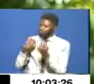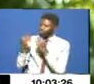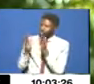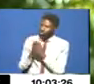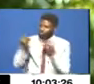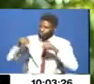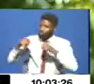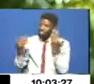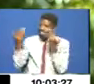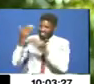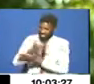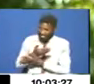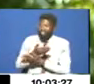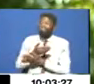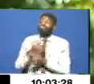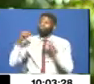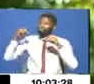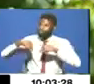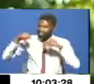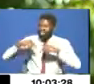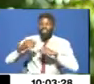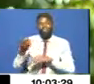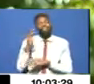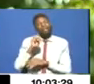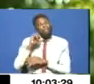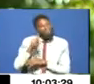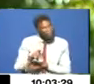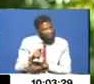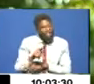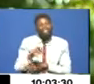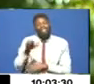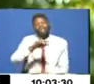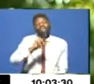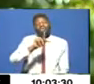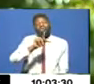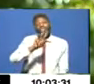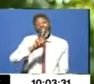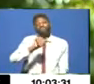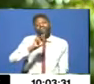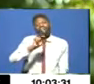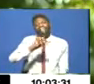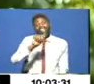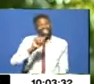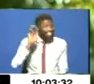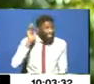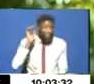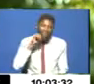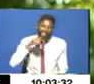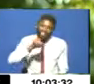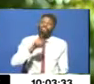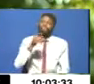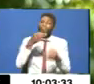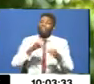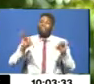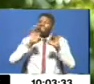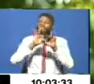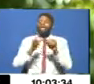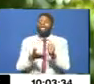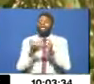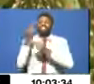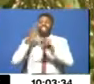Legends Edition, former Member of Parliament for Kwanza Constituency. You've heard how he has been pivotal in shaping the history of